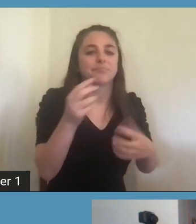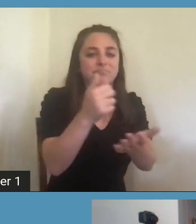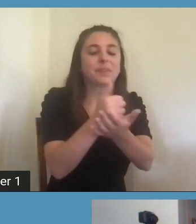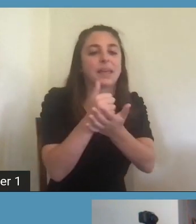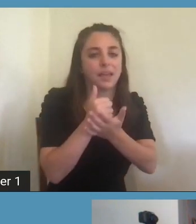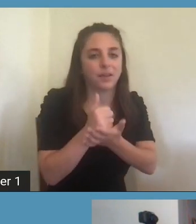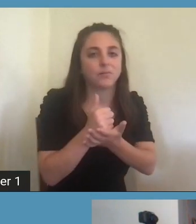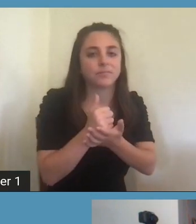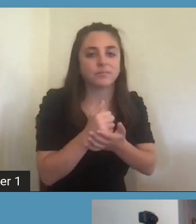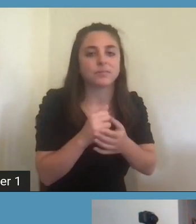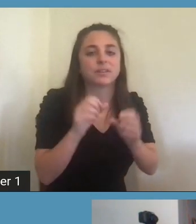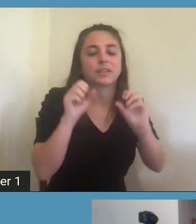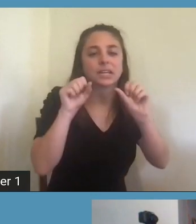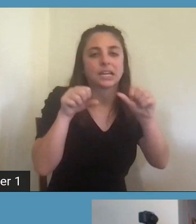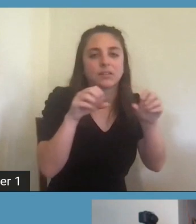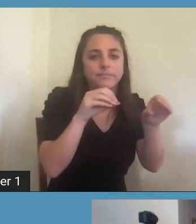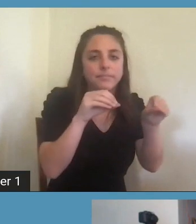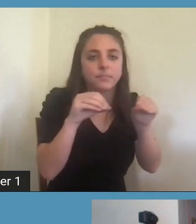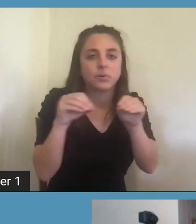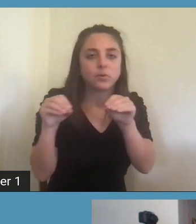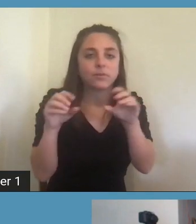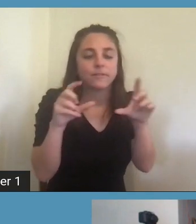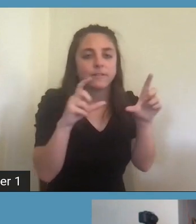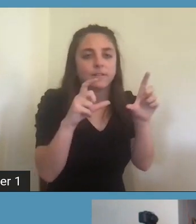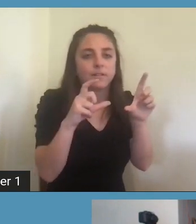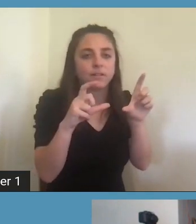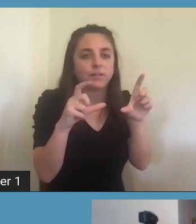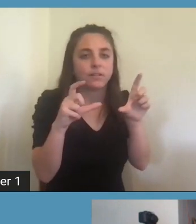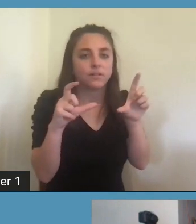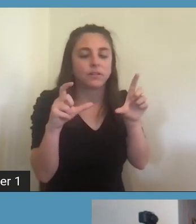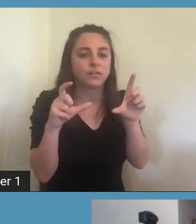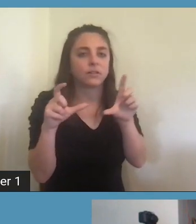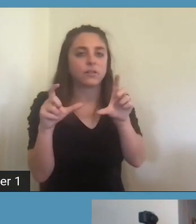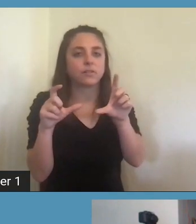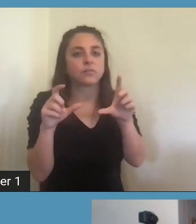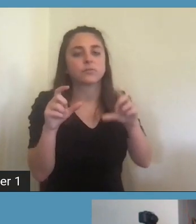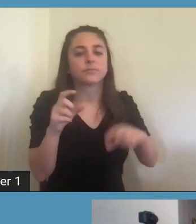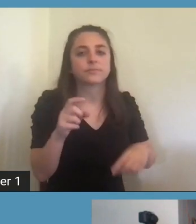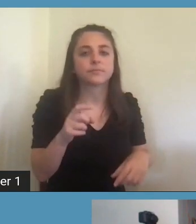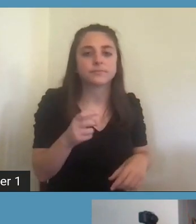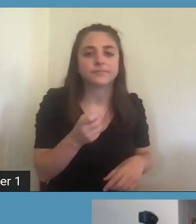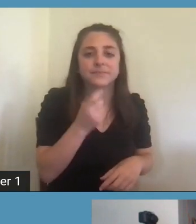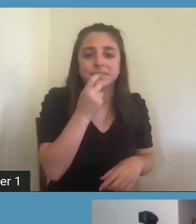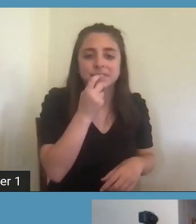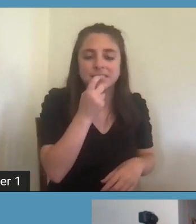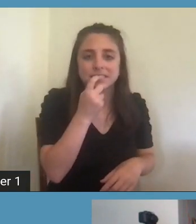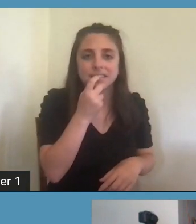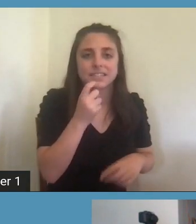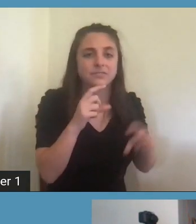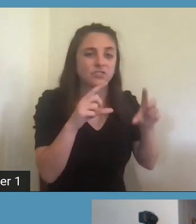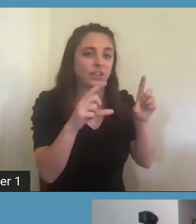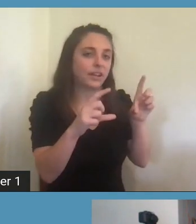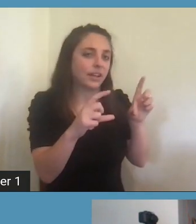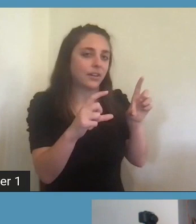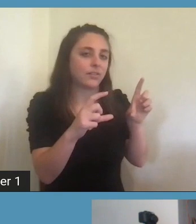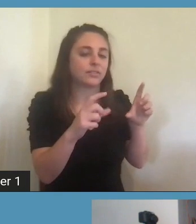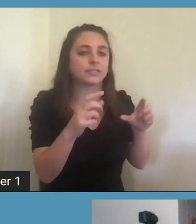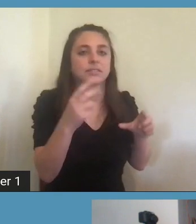get a moving shot, or shoot through the glass as it's a little bit angled, so that I can get what's inside the vitrine,